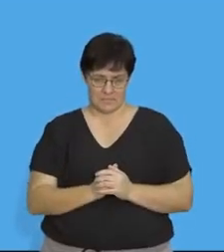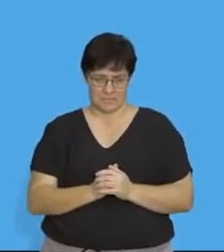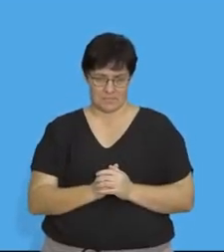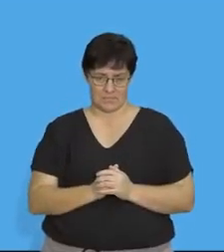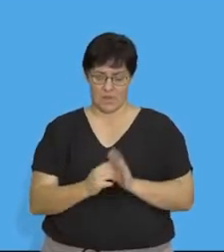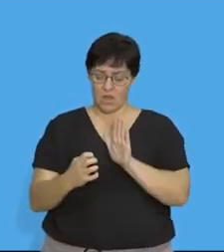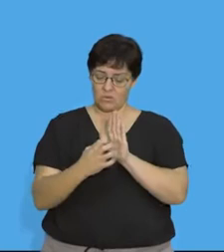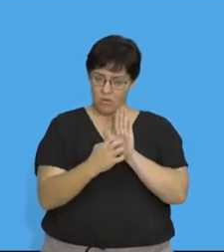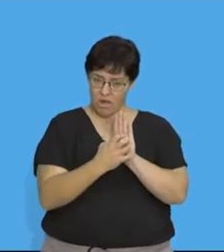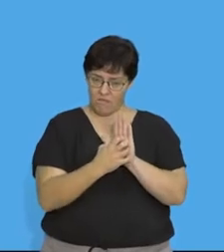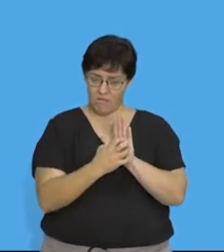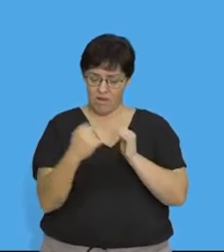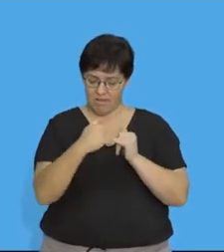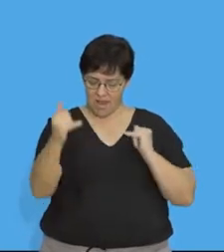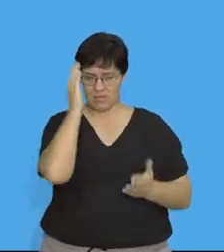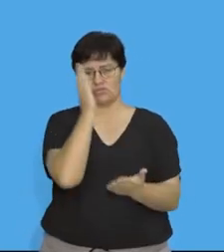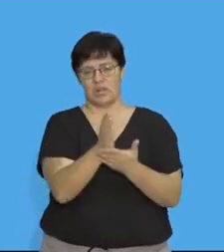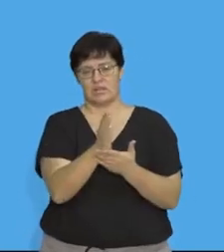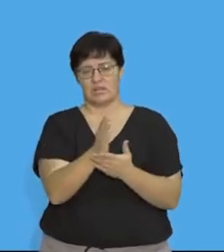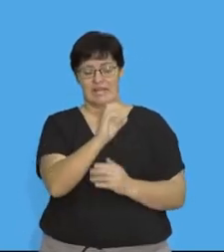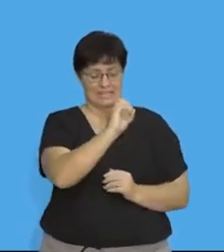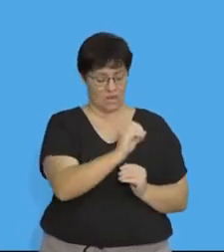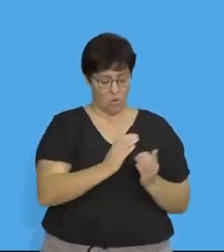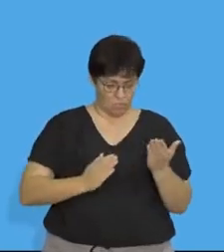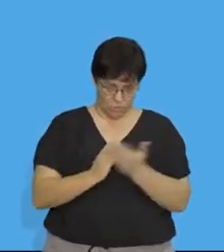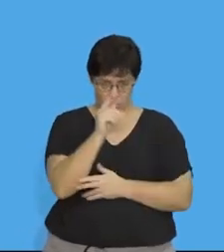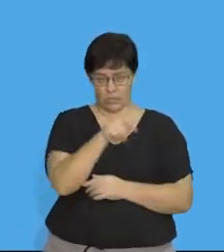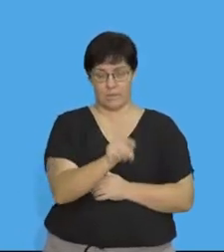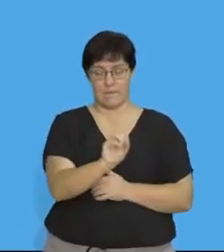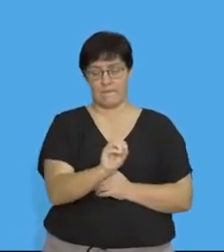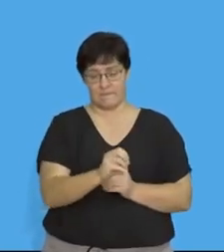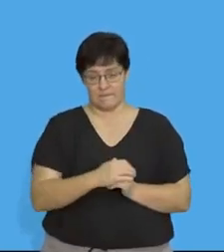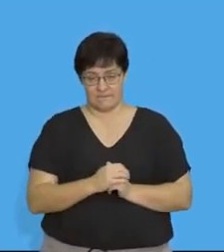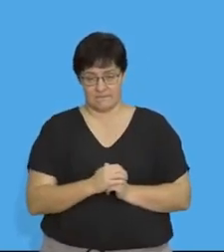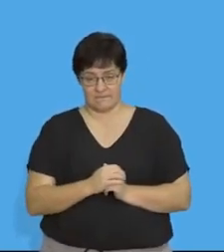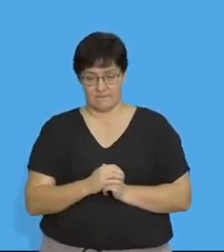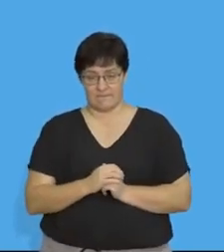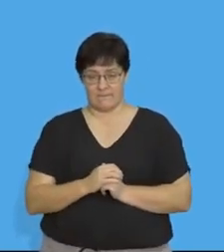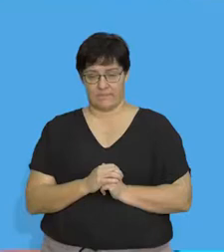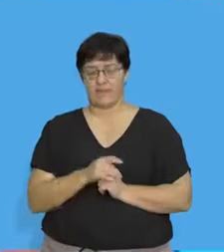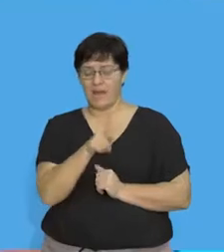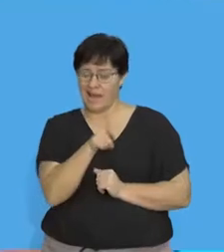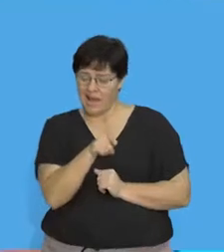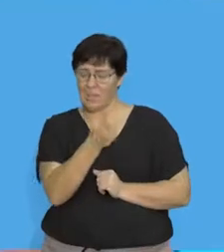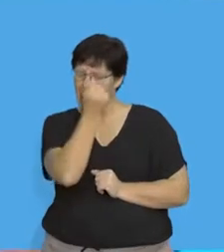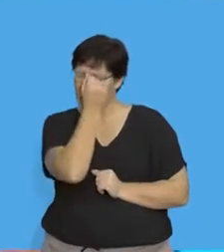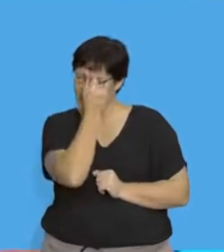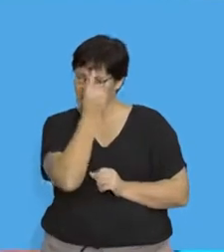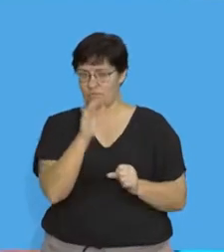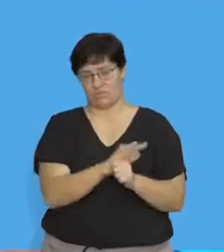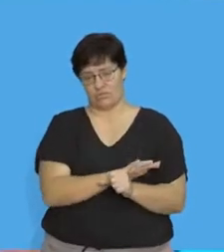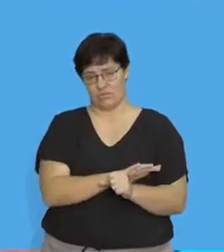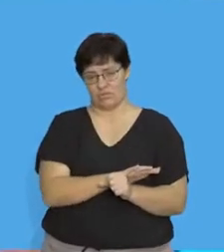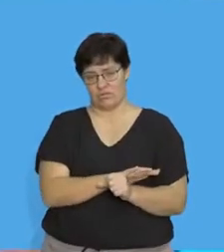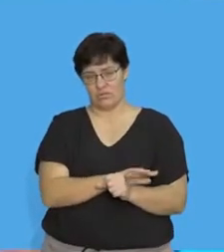is a straight line that passes through the origin. And those are critical understandings for this term